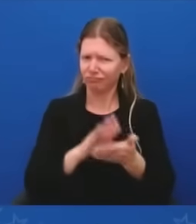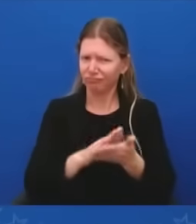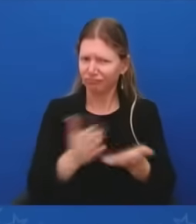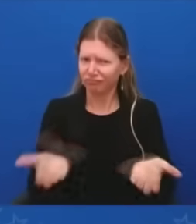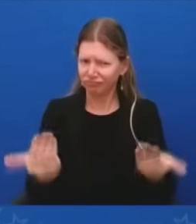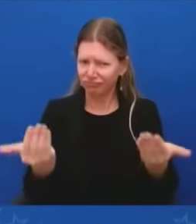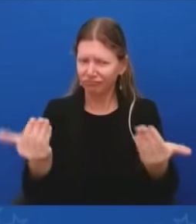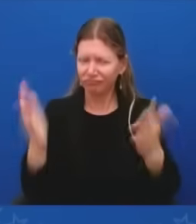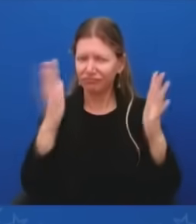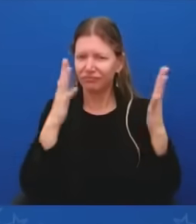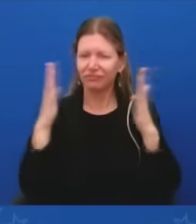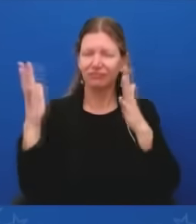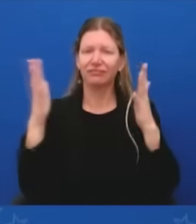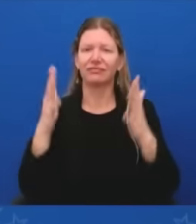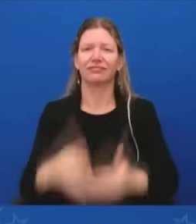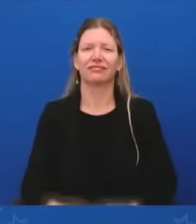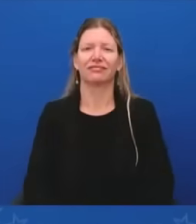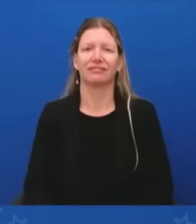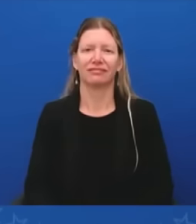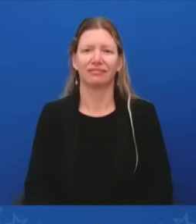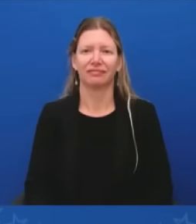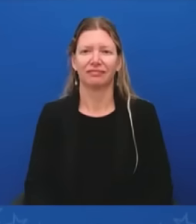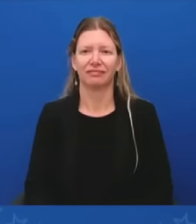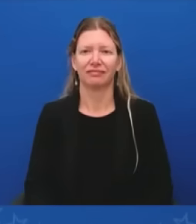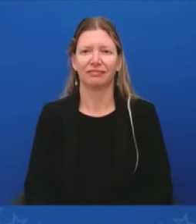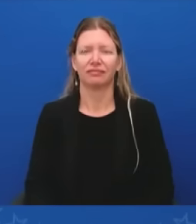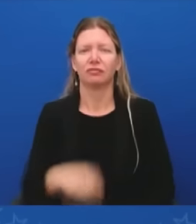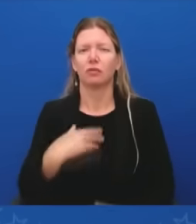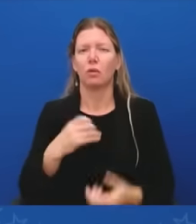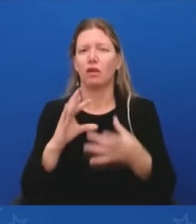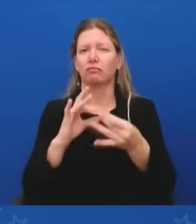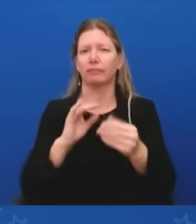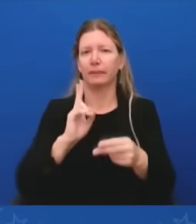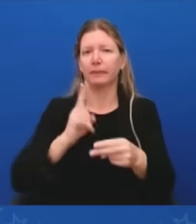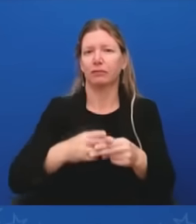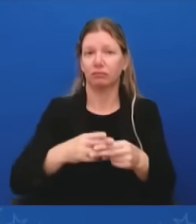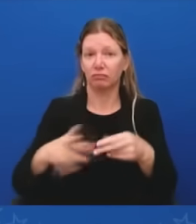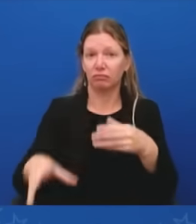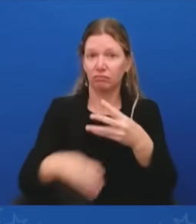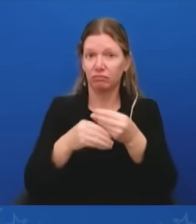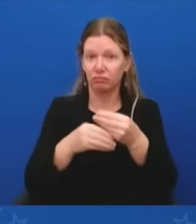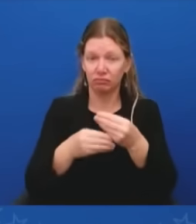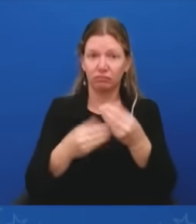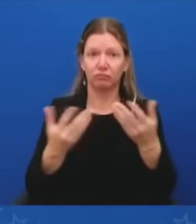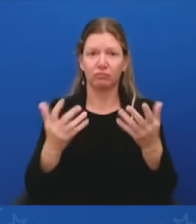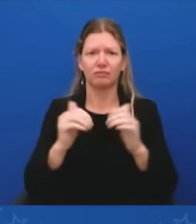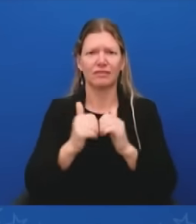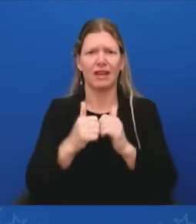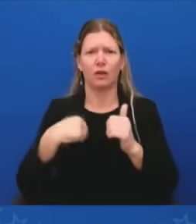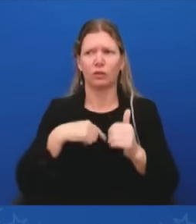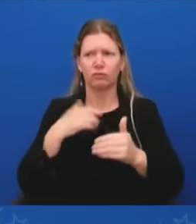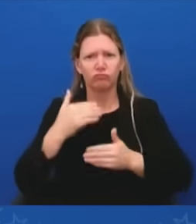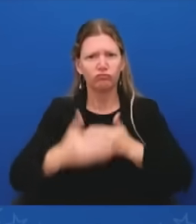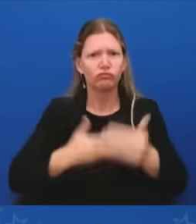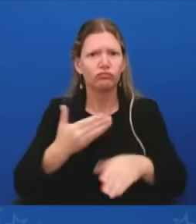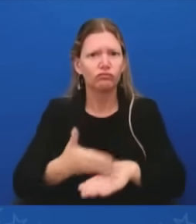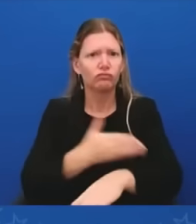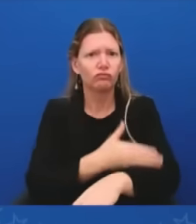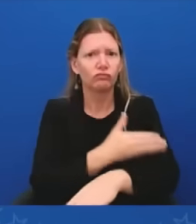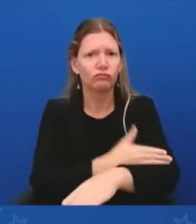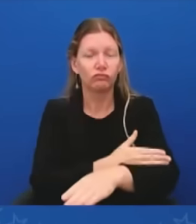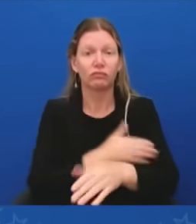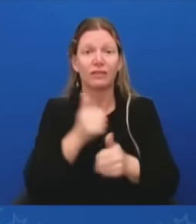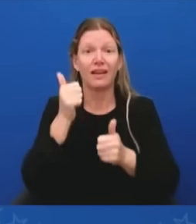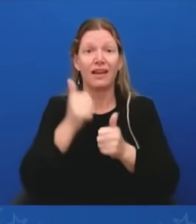I want to mention one additional way we've made progress. Every member of our armed forces must always